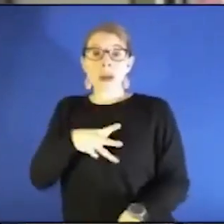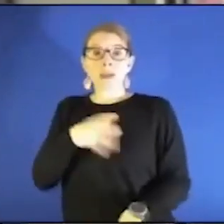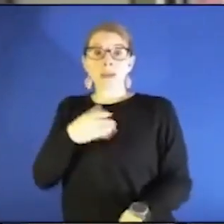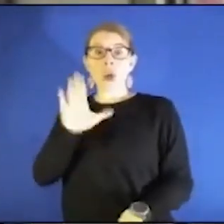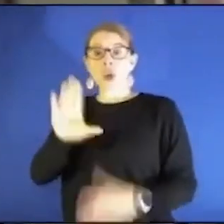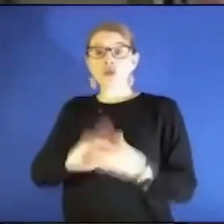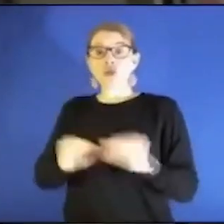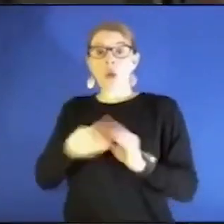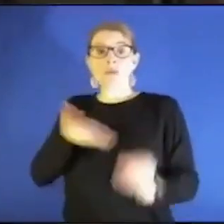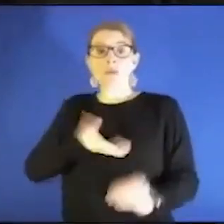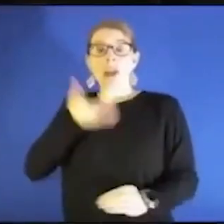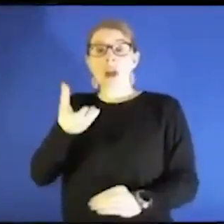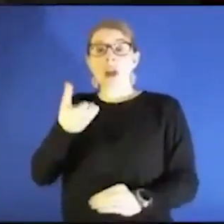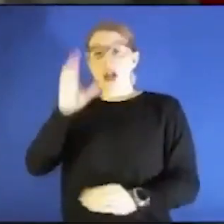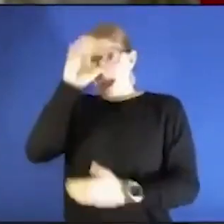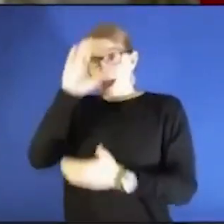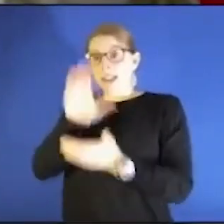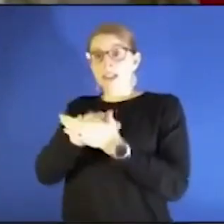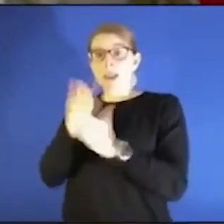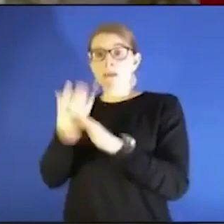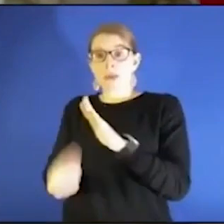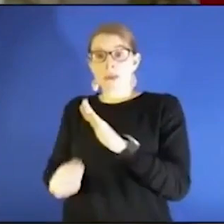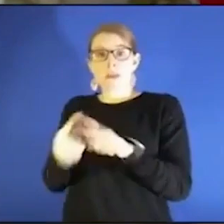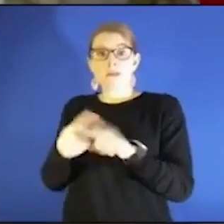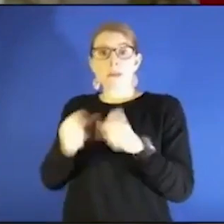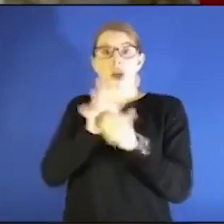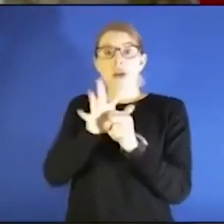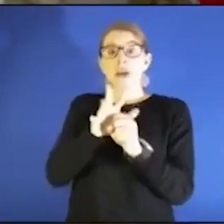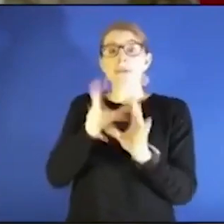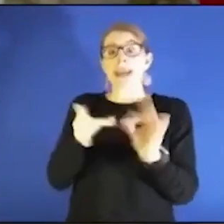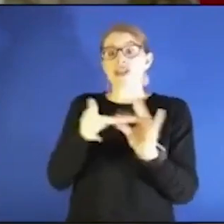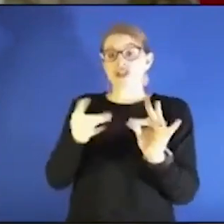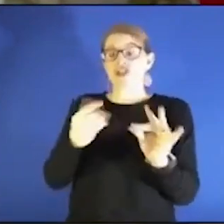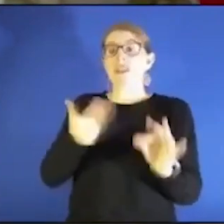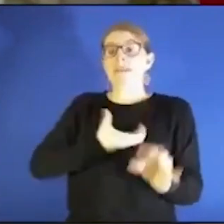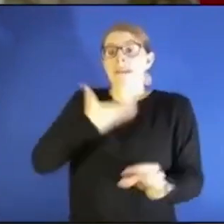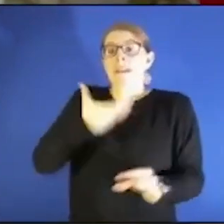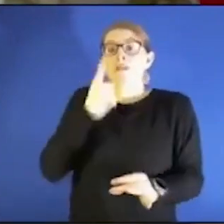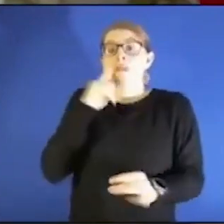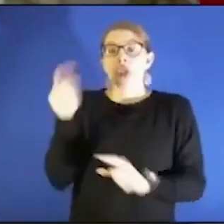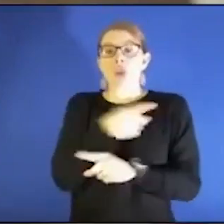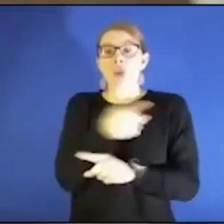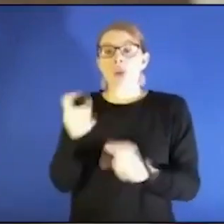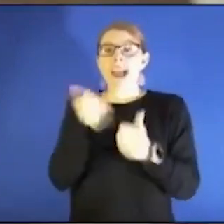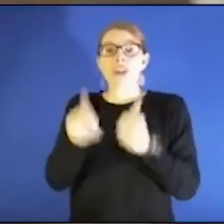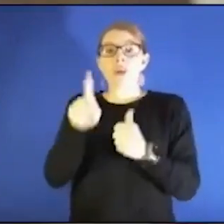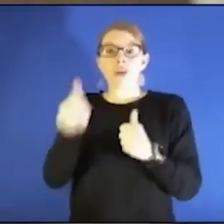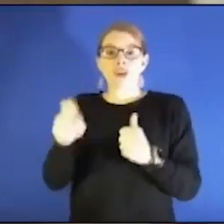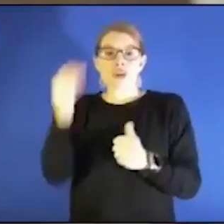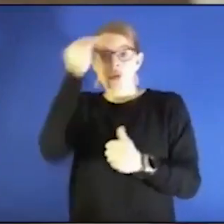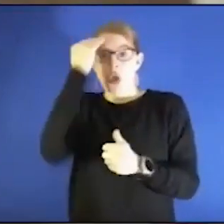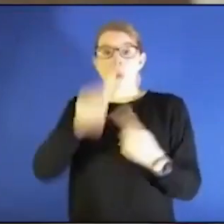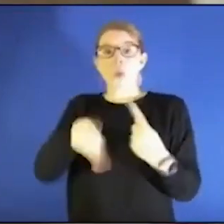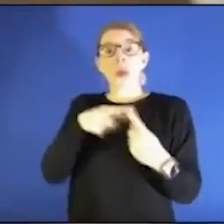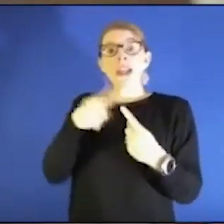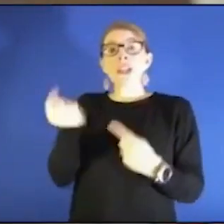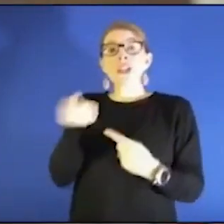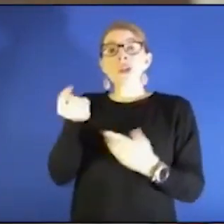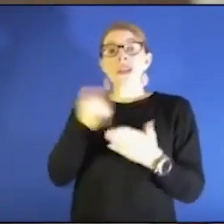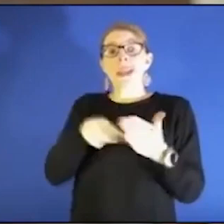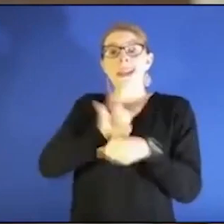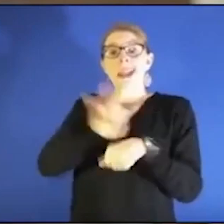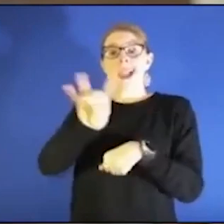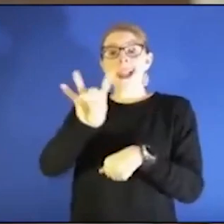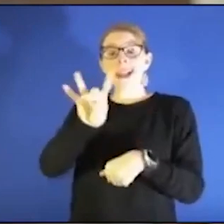lost her husband to COVID. She has a message for you, what she says everyone should know. That's coming up Tuesday at 8. Everyone, have a great